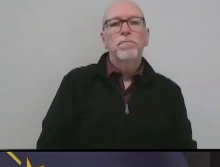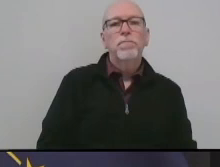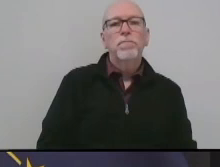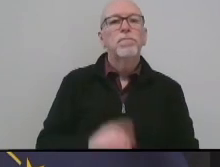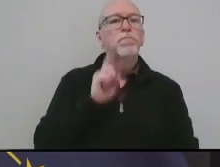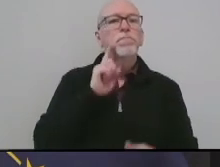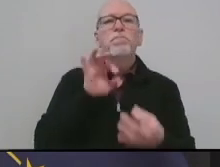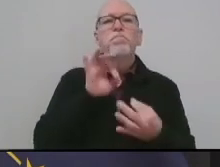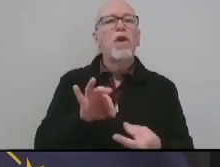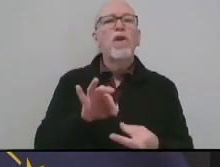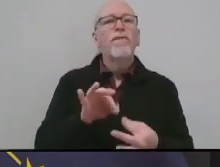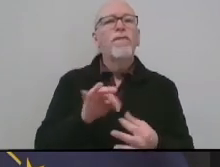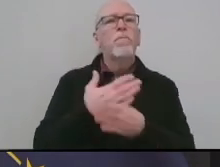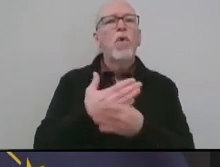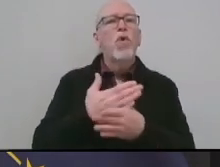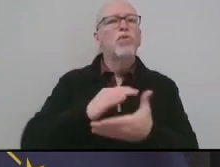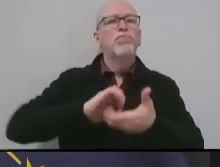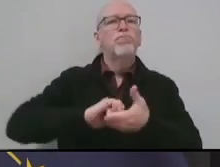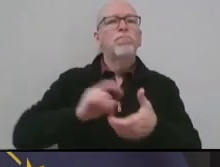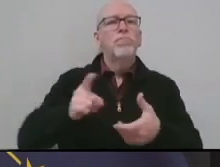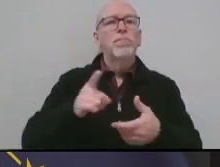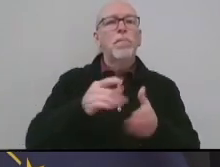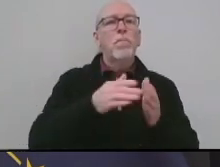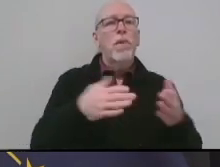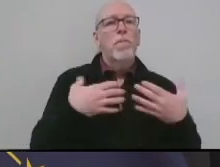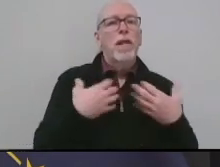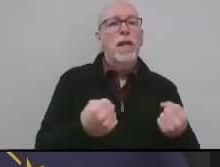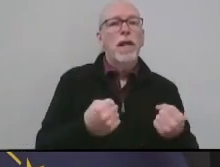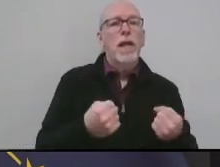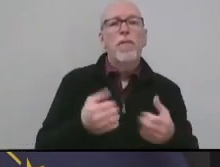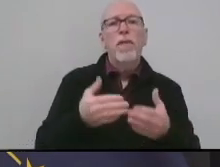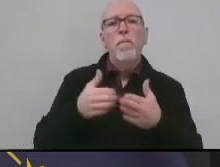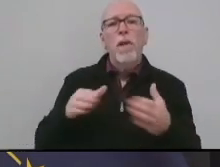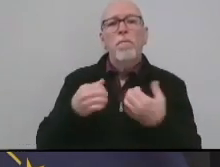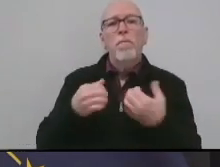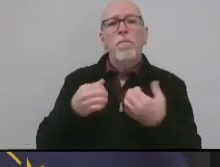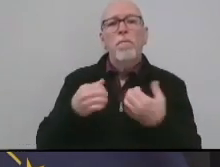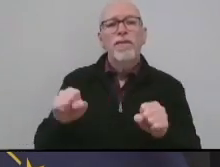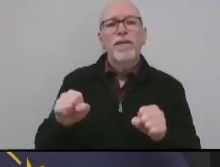public health and public safety, ensuring the delivery of